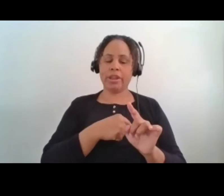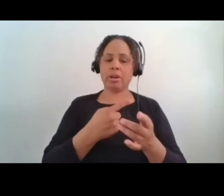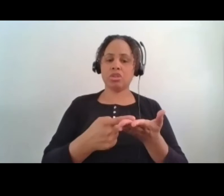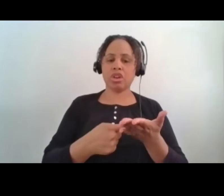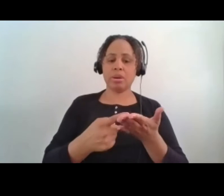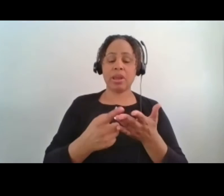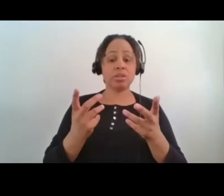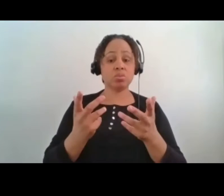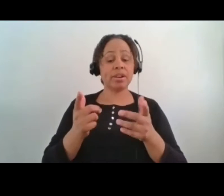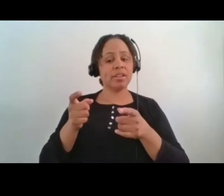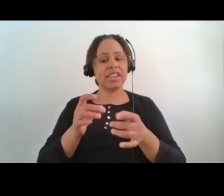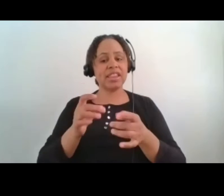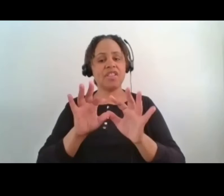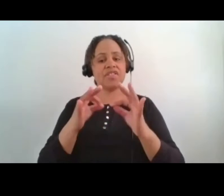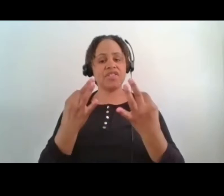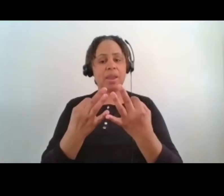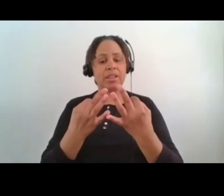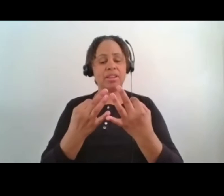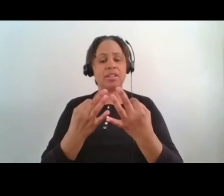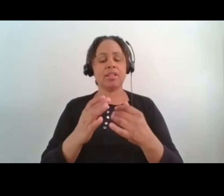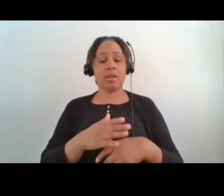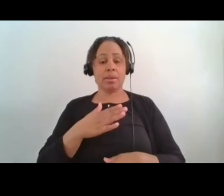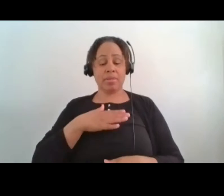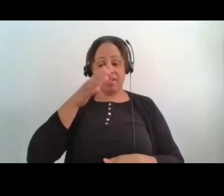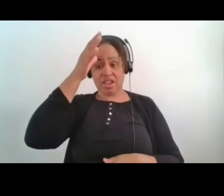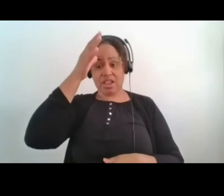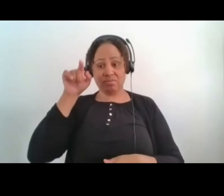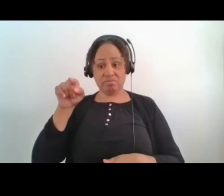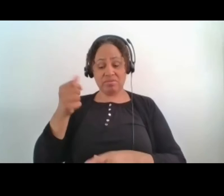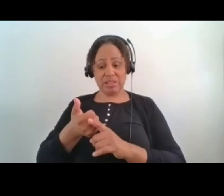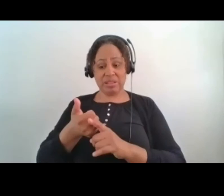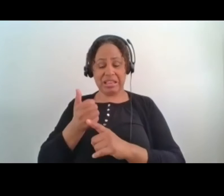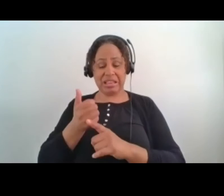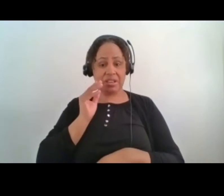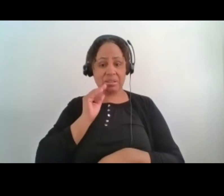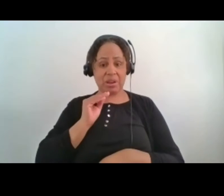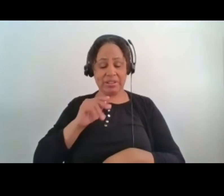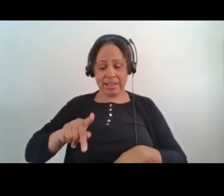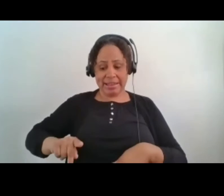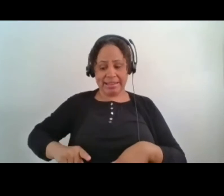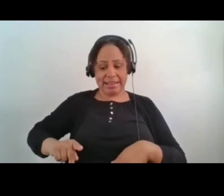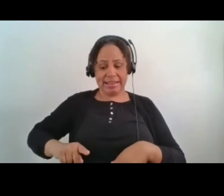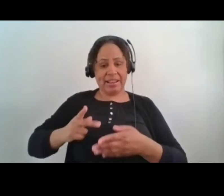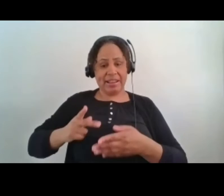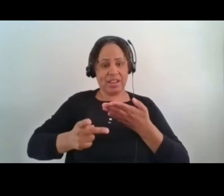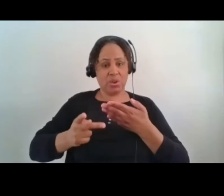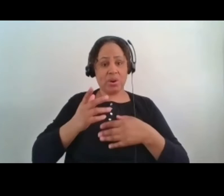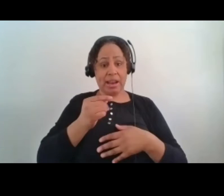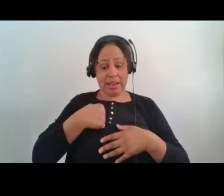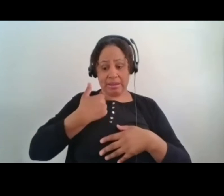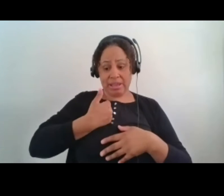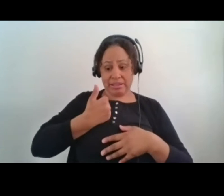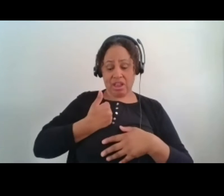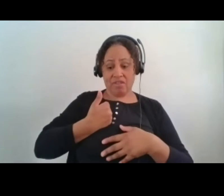had kidney failure, and I actually went through the process of donating the kidney to him. And